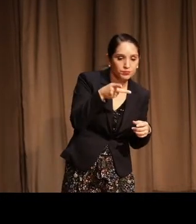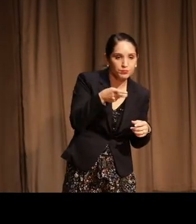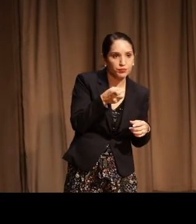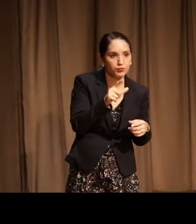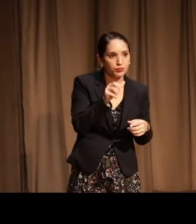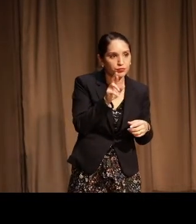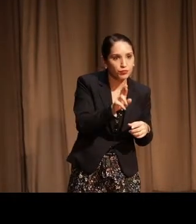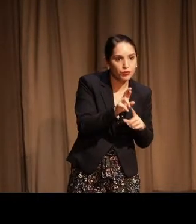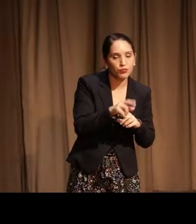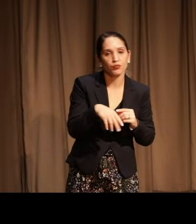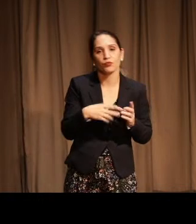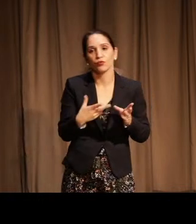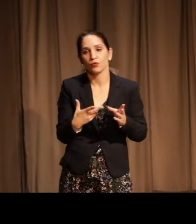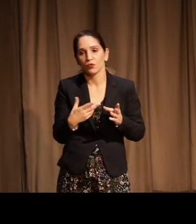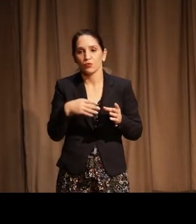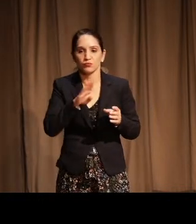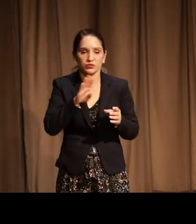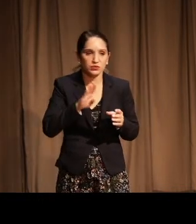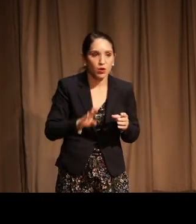share the Amazon forest.